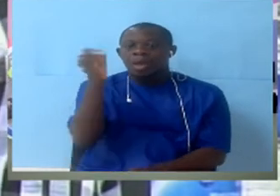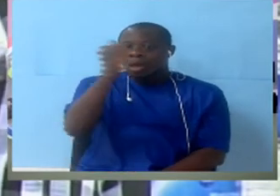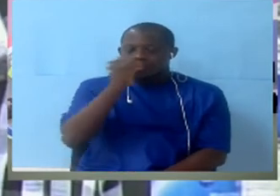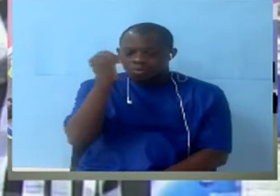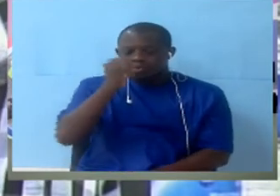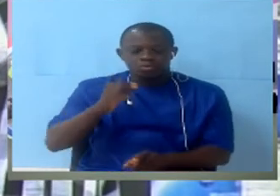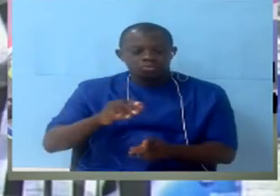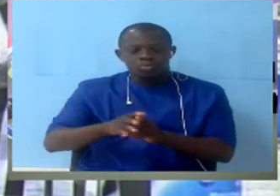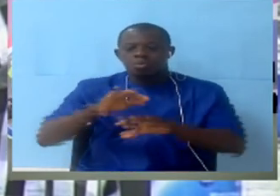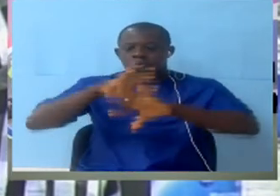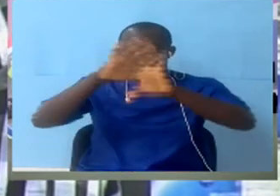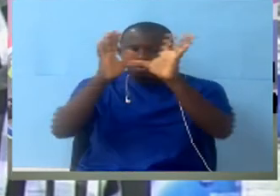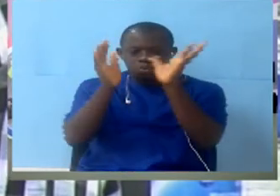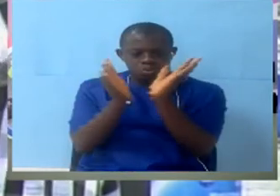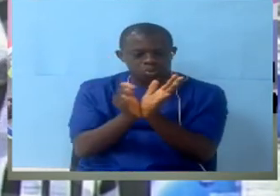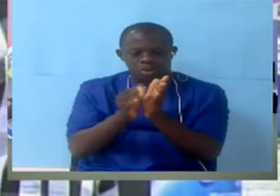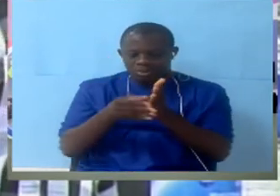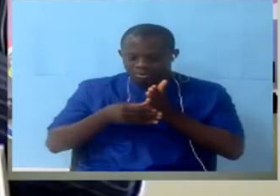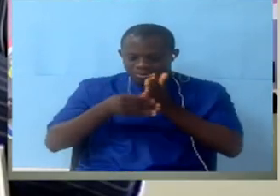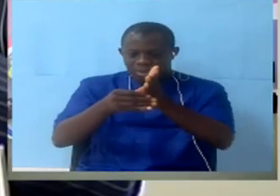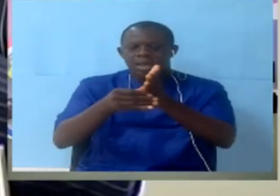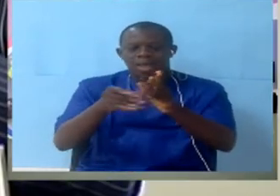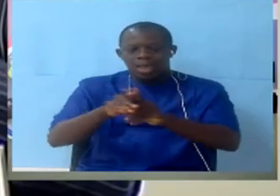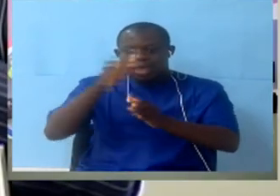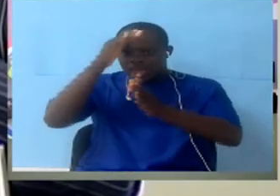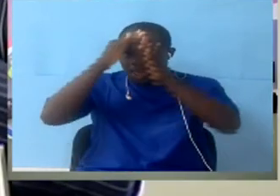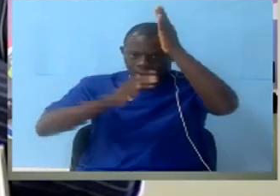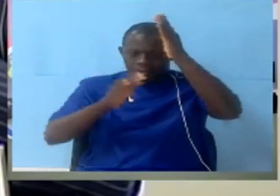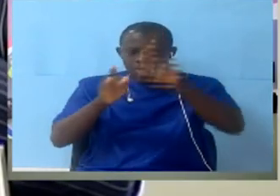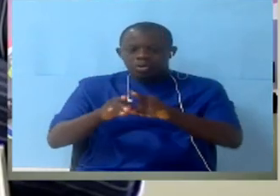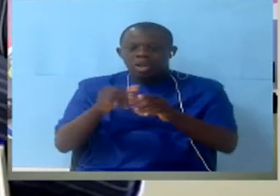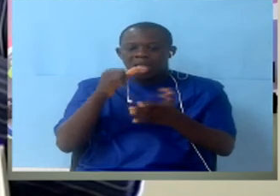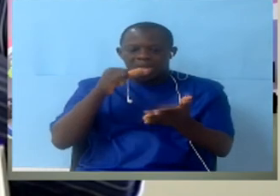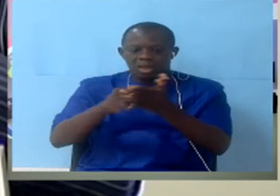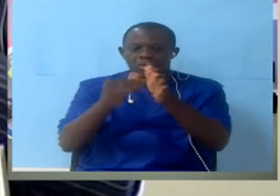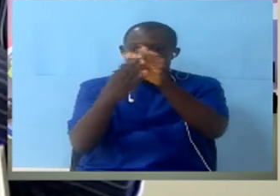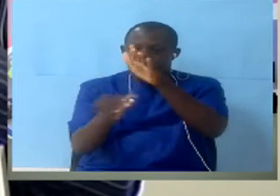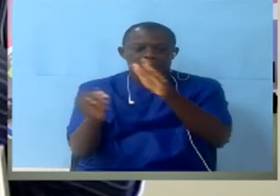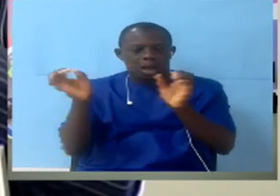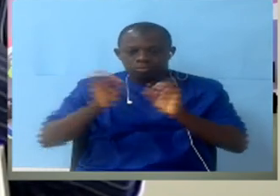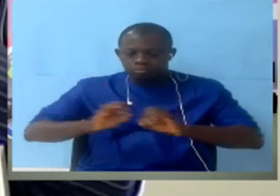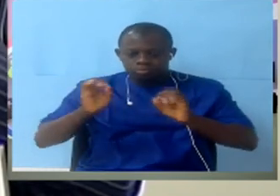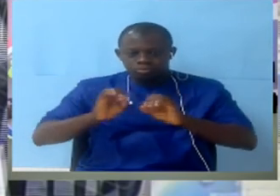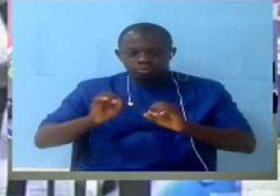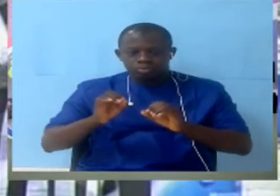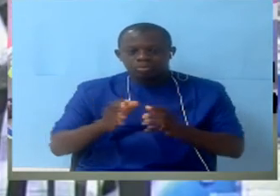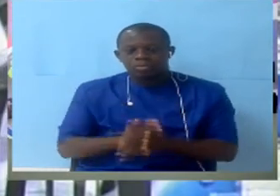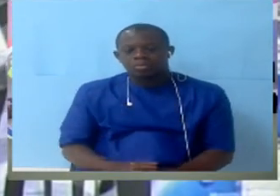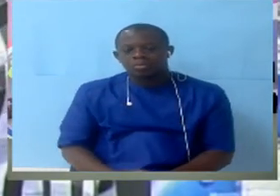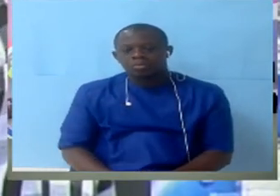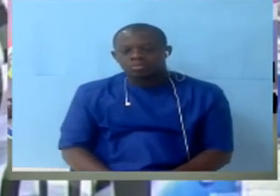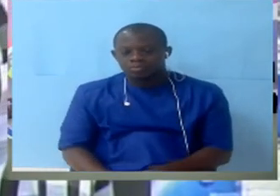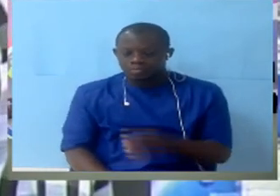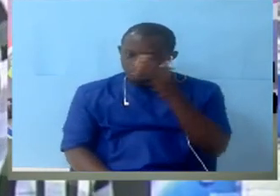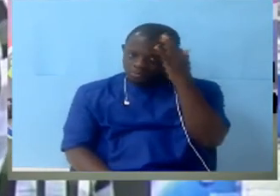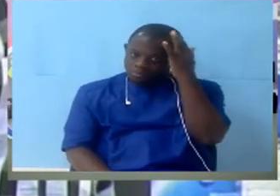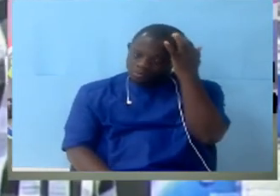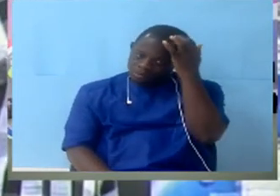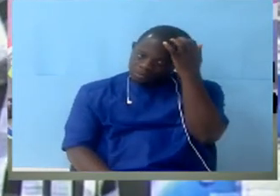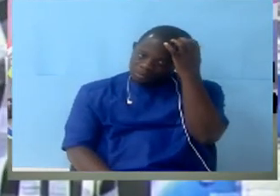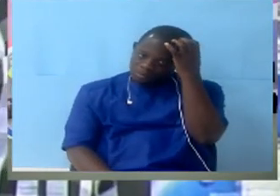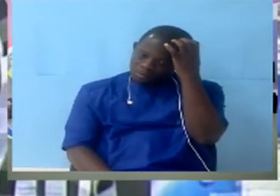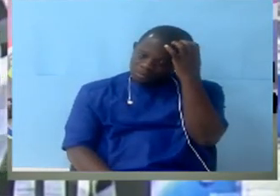wrote to all the heads of the army. But you don't have copies of those letters. But I'm more later on in a copy of the Muluya. Masana